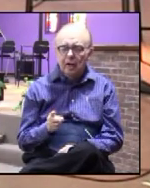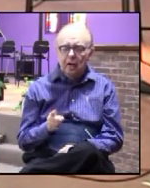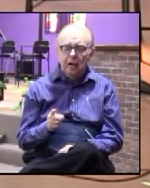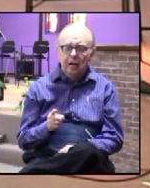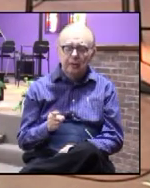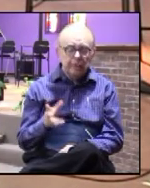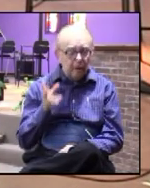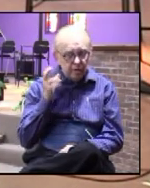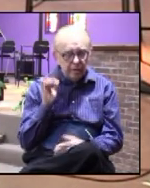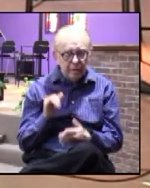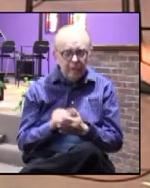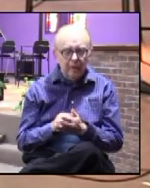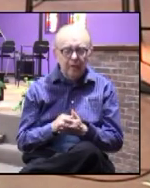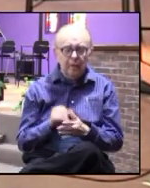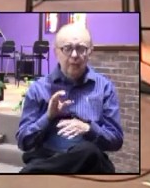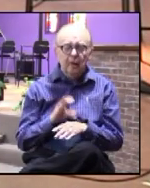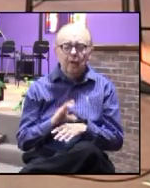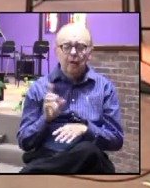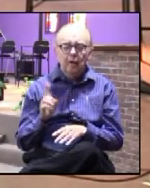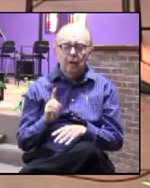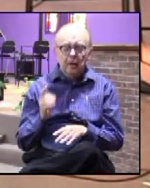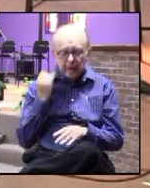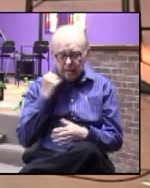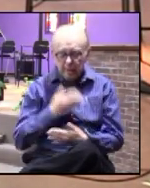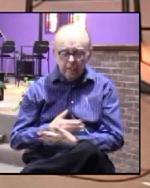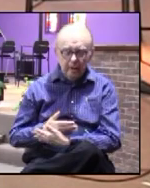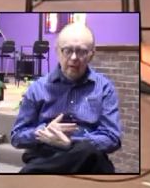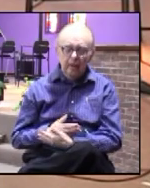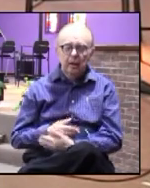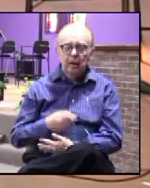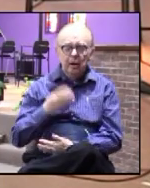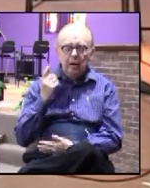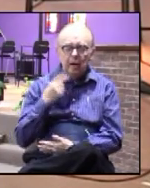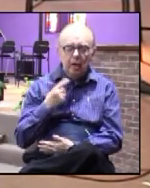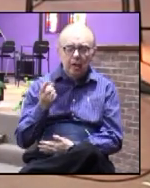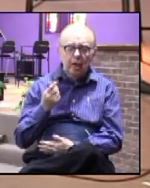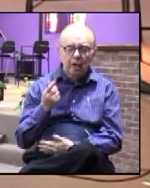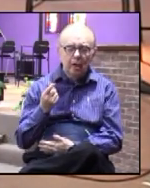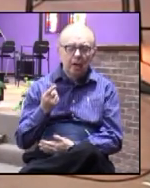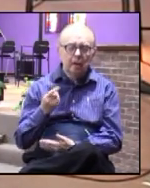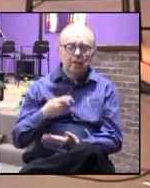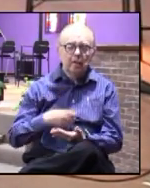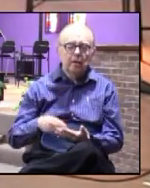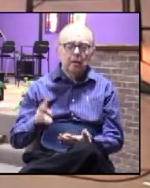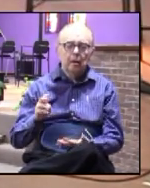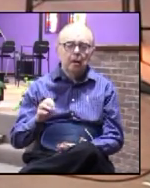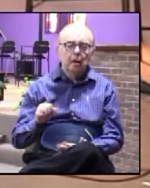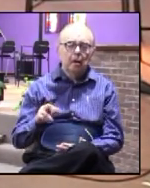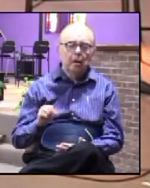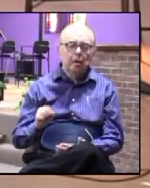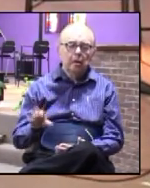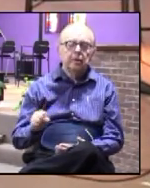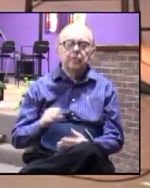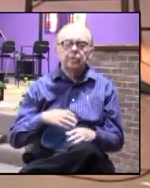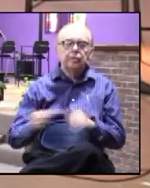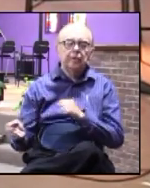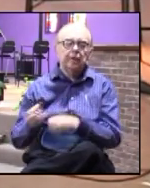heard churches where if you have a baby and it cries, they send the usher to ask you to take the baby to the